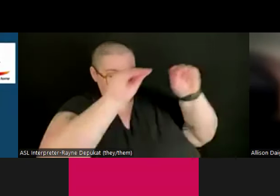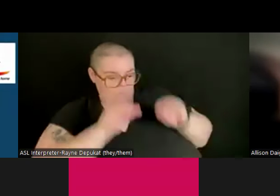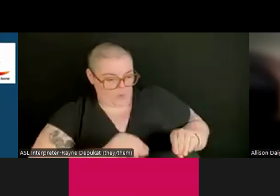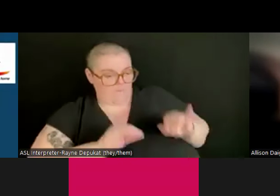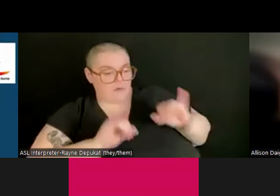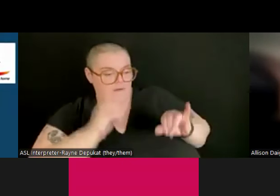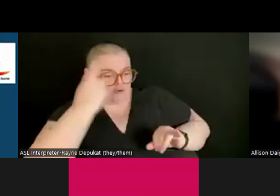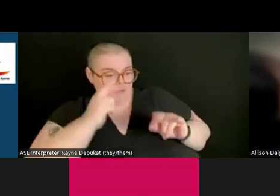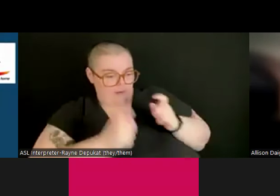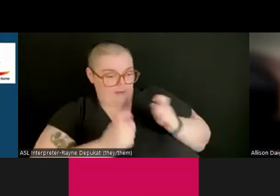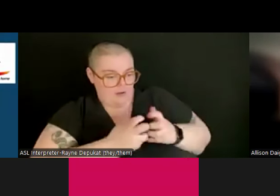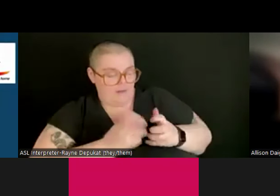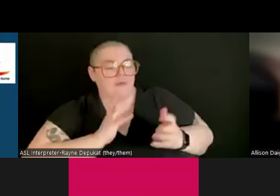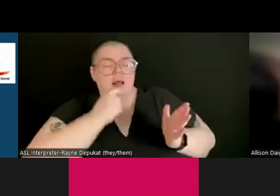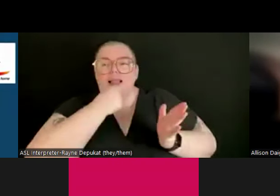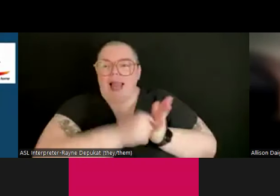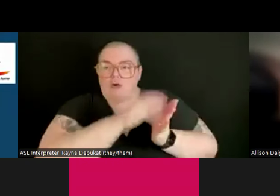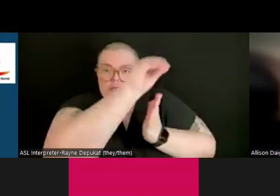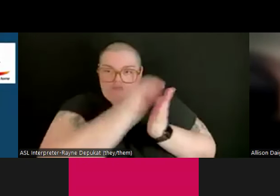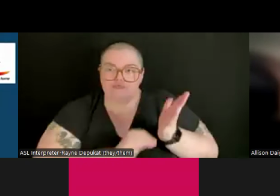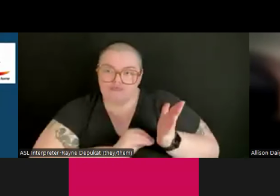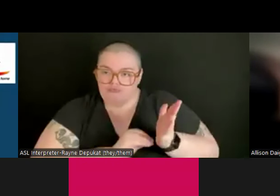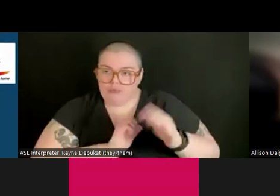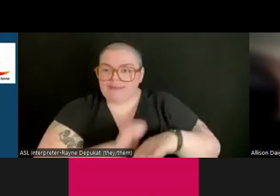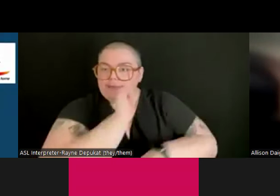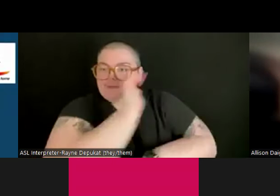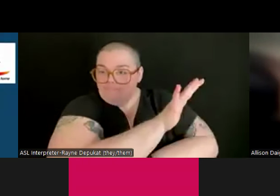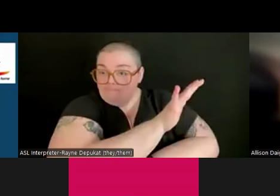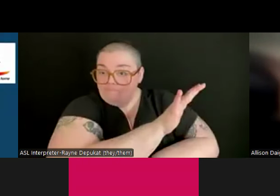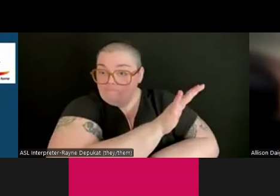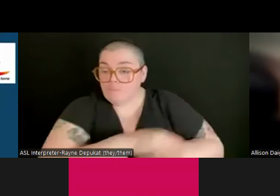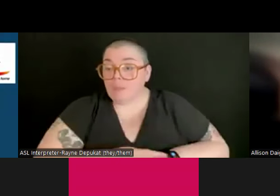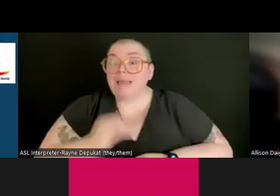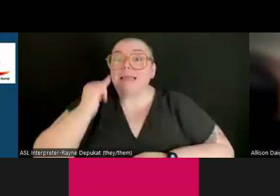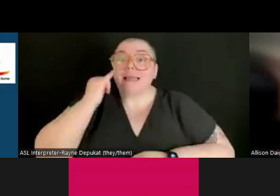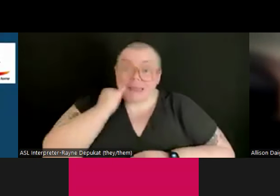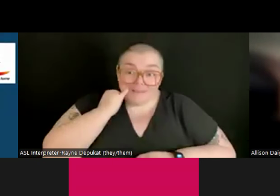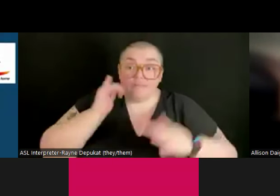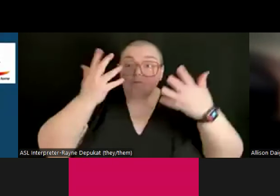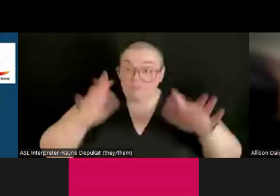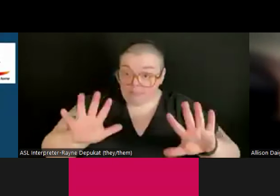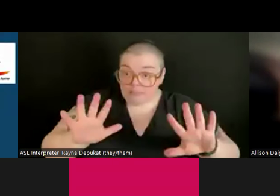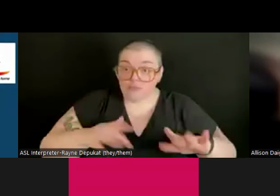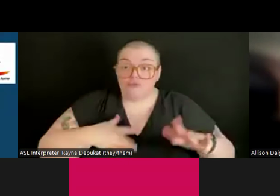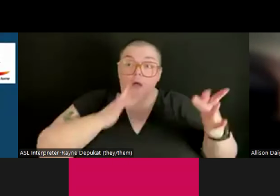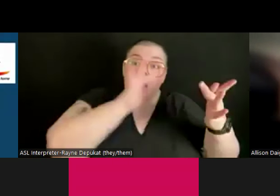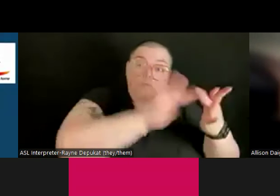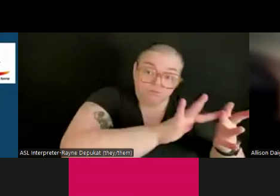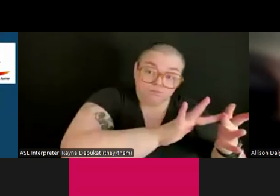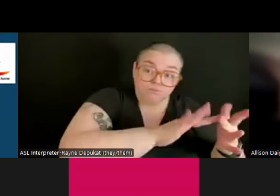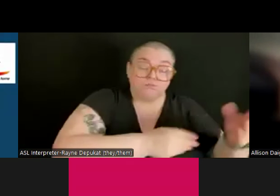Now, if you did all of that and they are still rejecting it, you should look into an